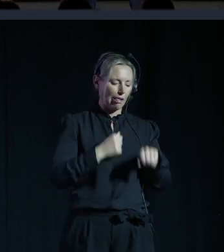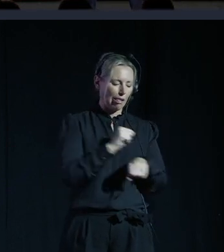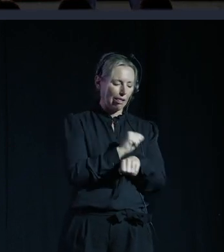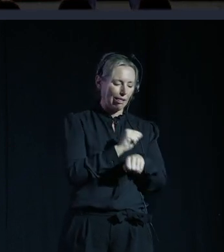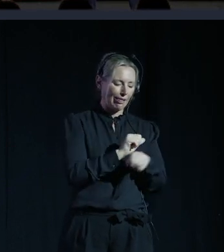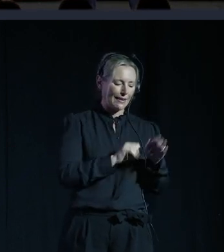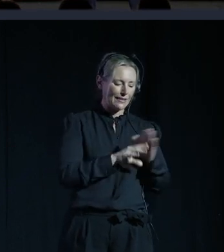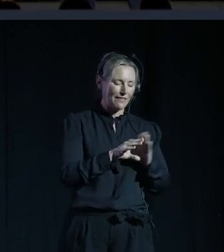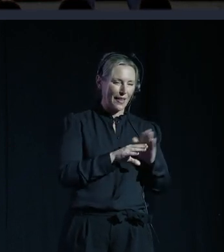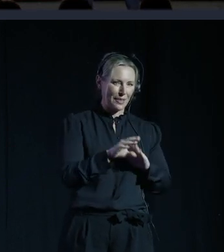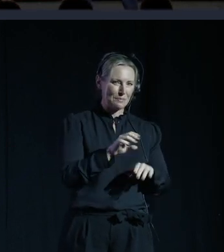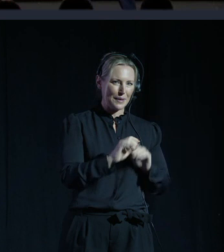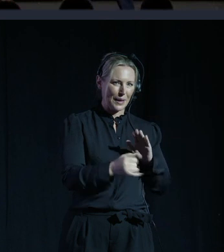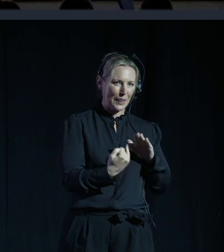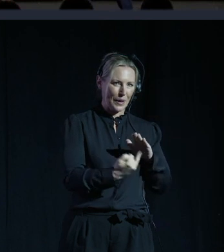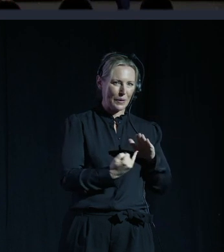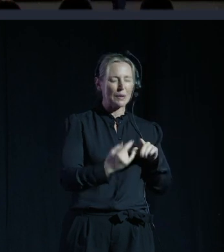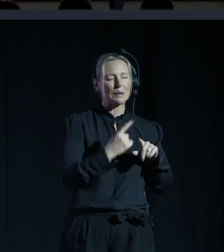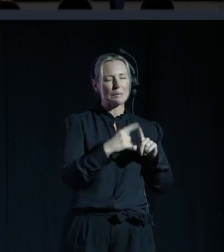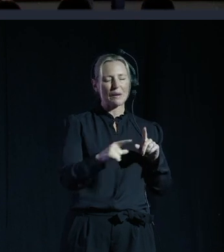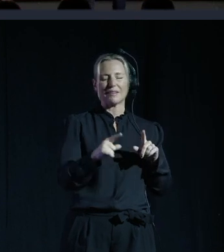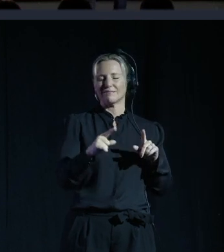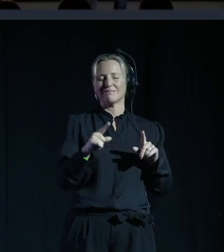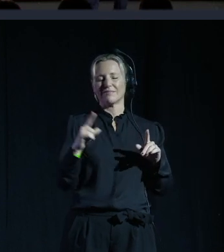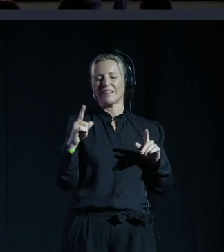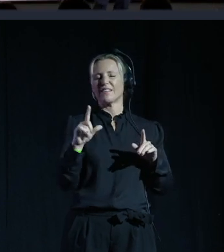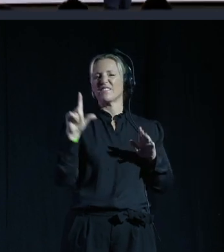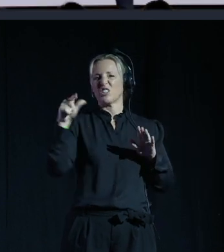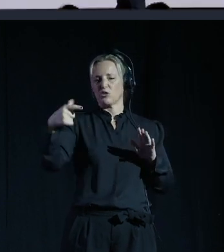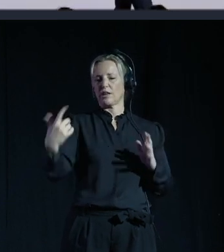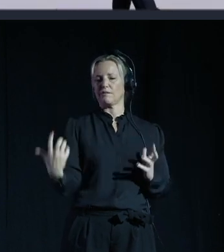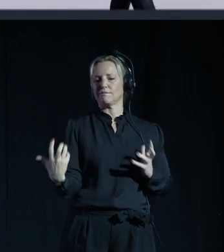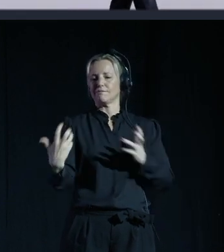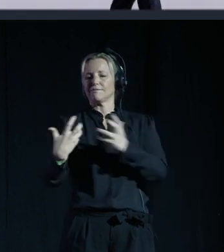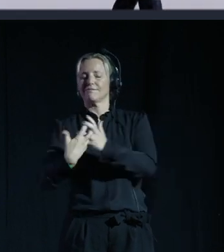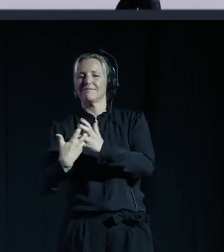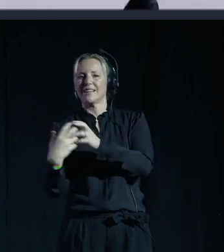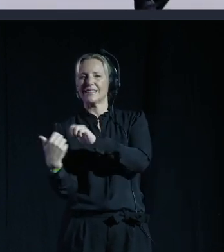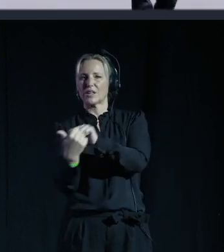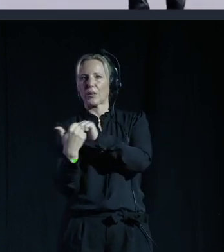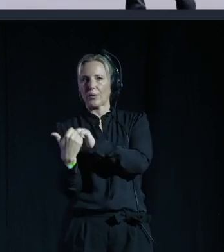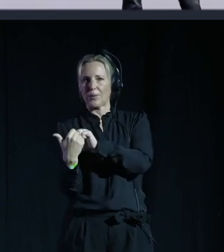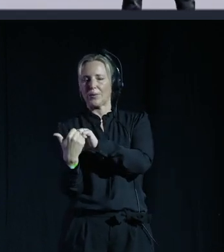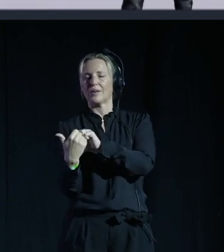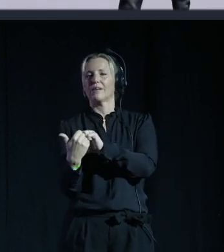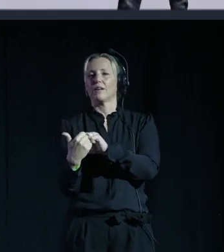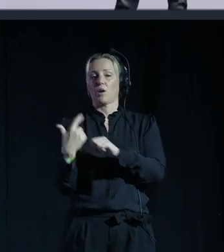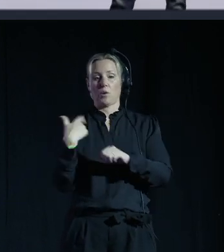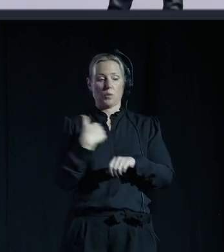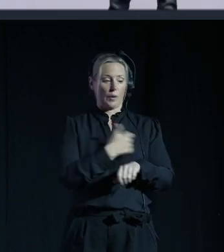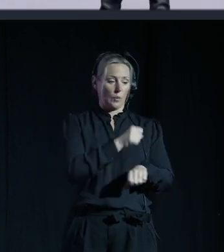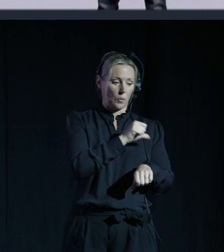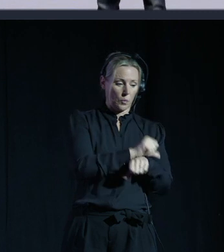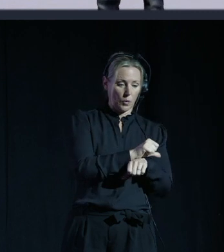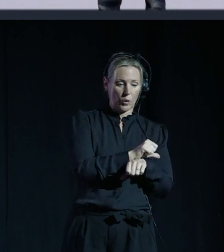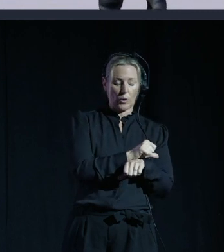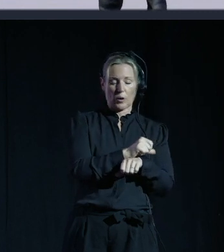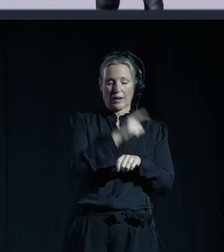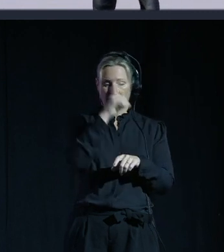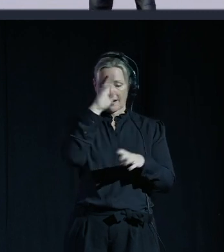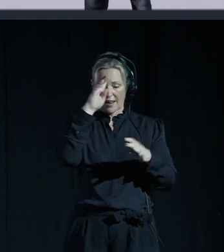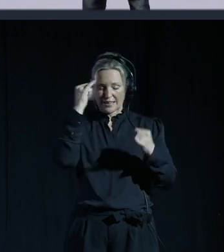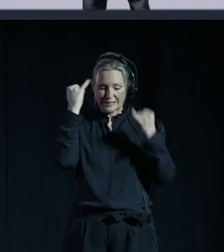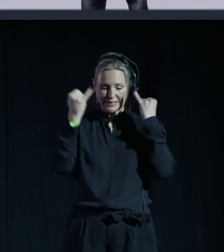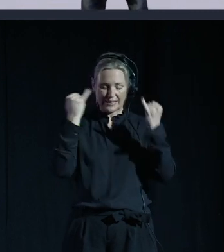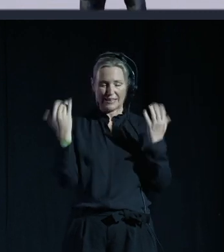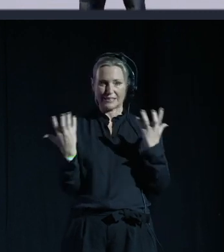honestly, most of us end up building together. And as we work and we collaborate, we end up with new